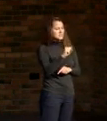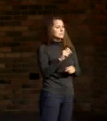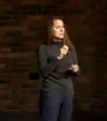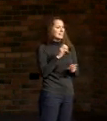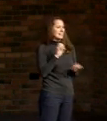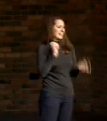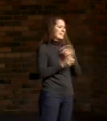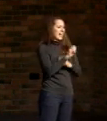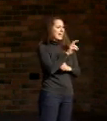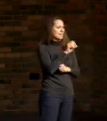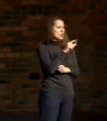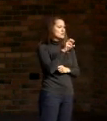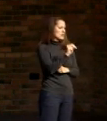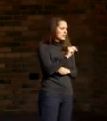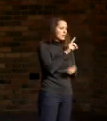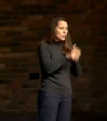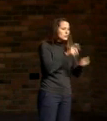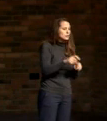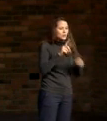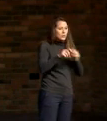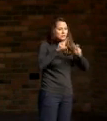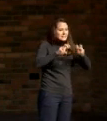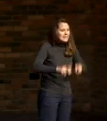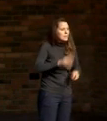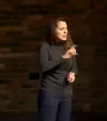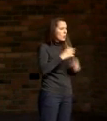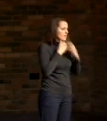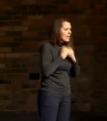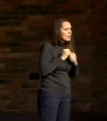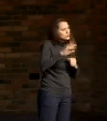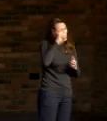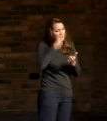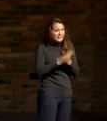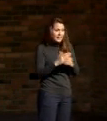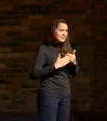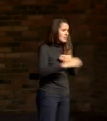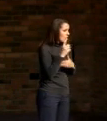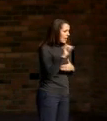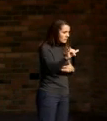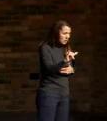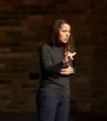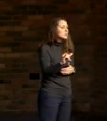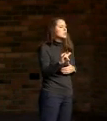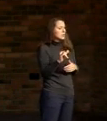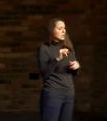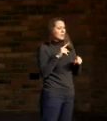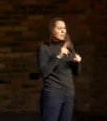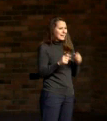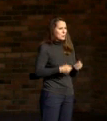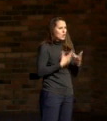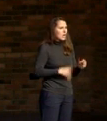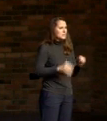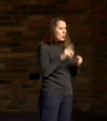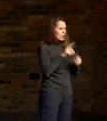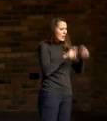evolution of questions, questioning and examining one's values and beliefs to no end, but the proliferation of more questions